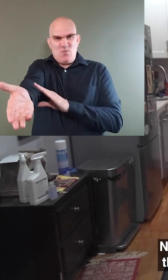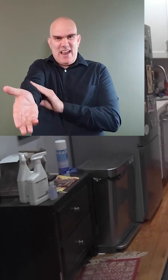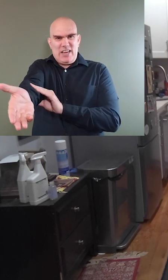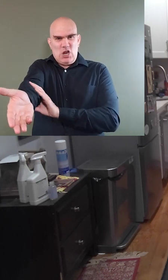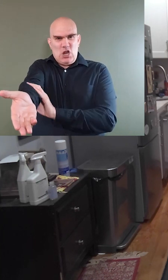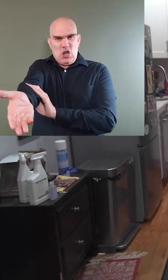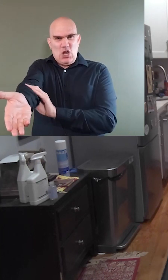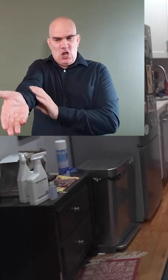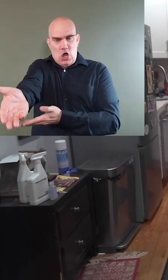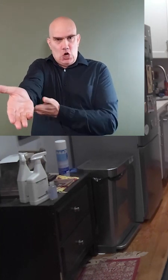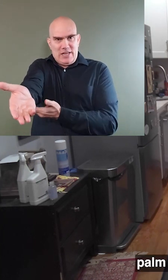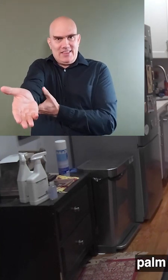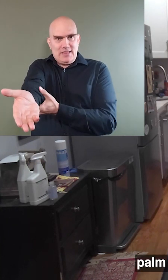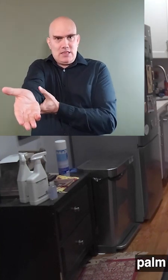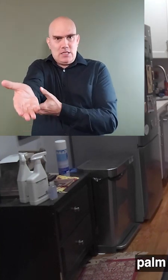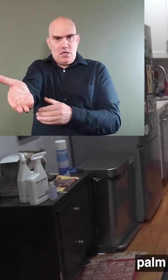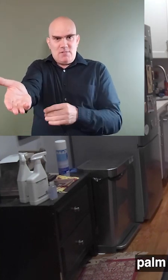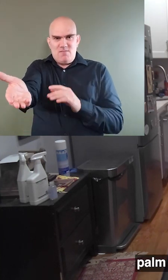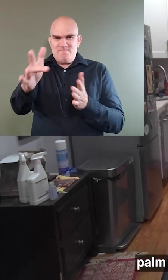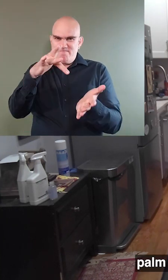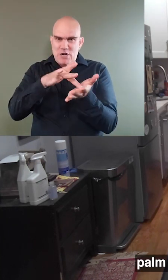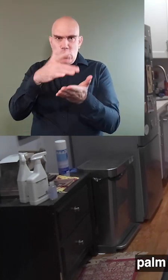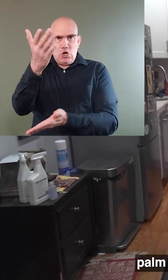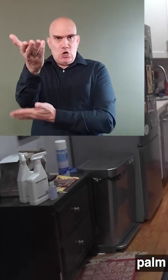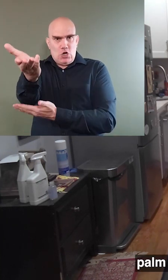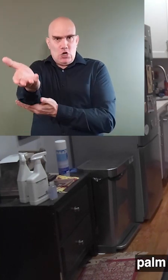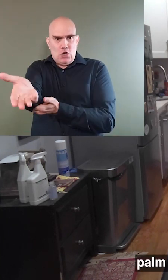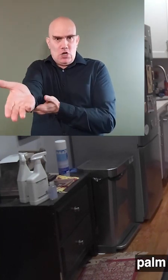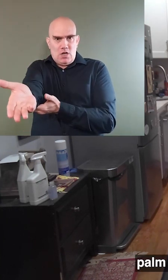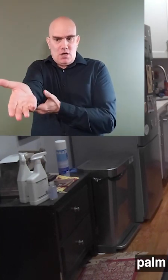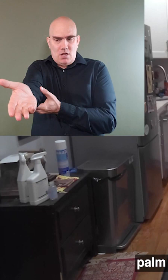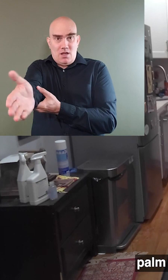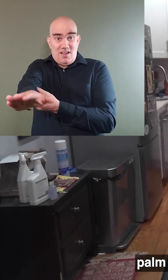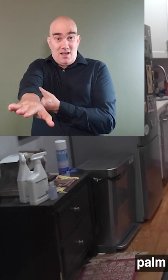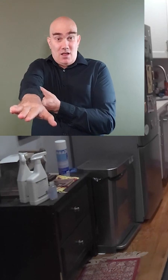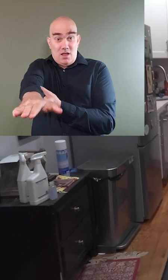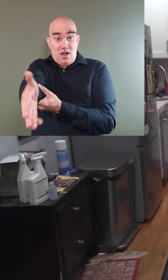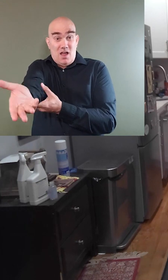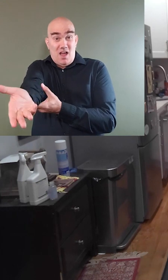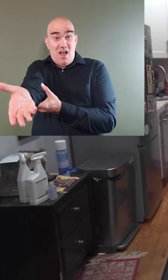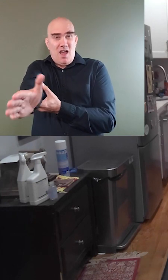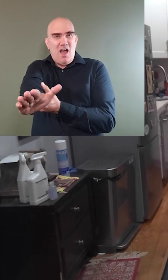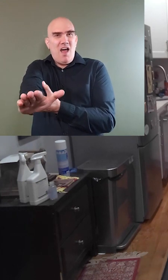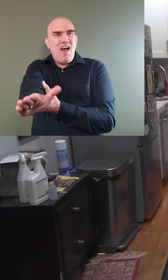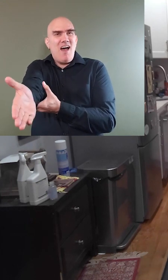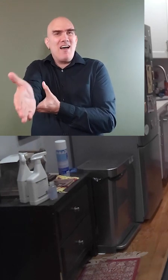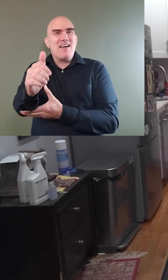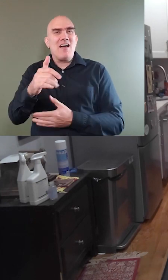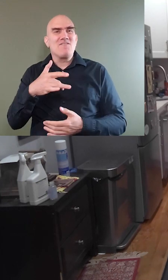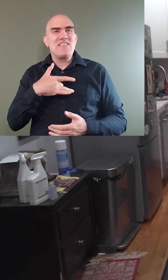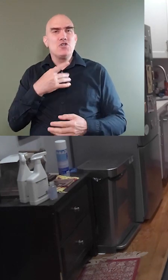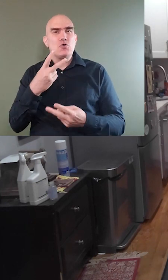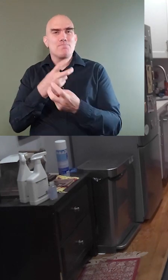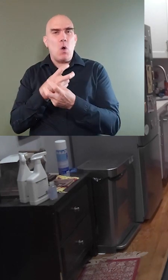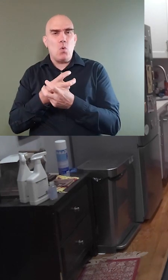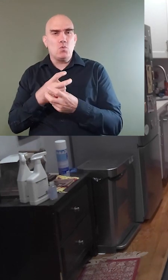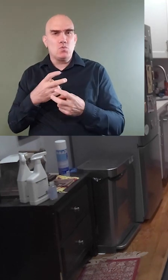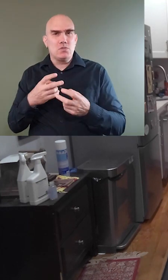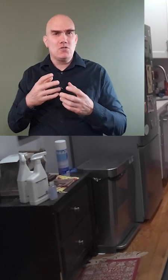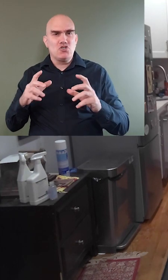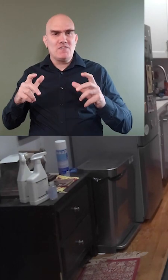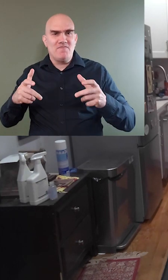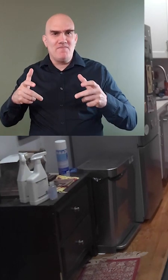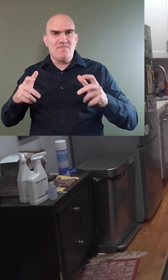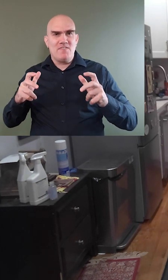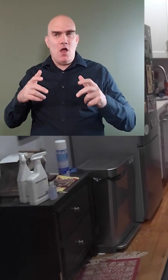forearm underneath. Palm facing down, palm facing up. You can almost feel those 2